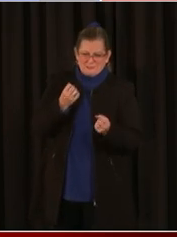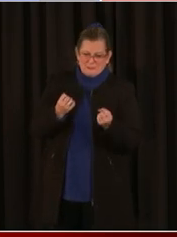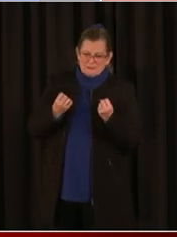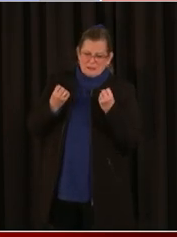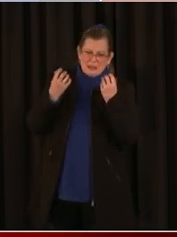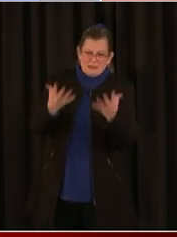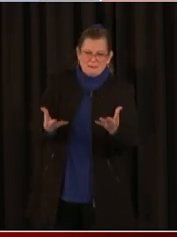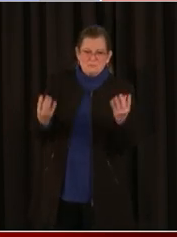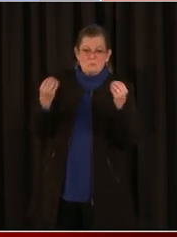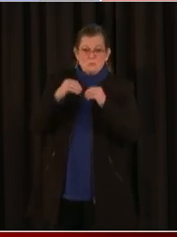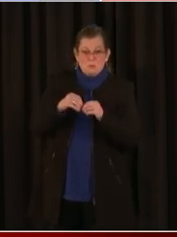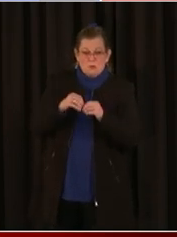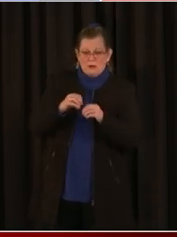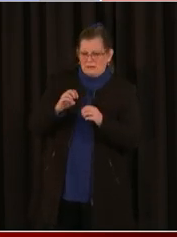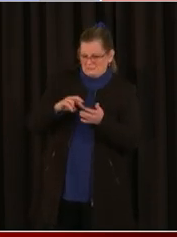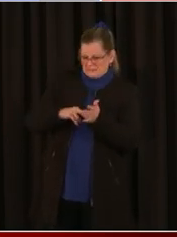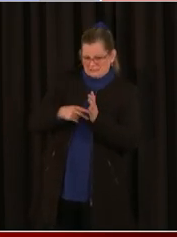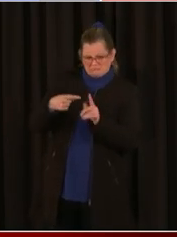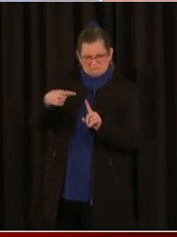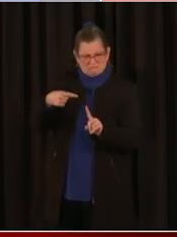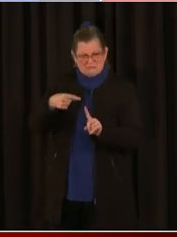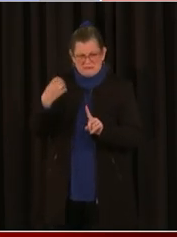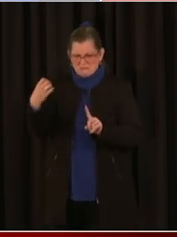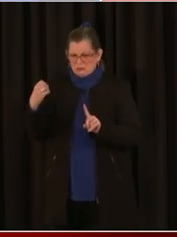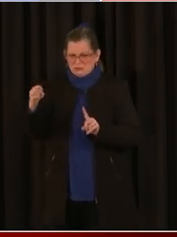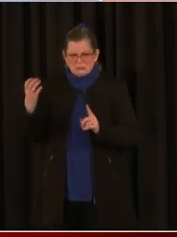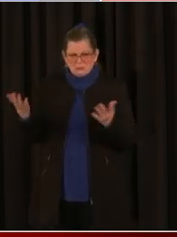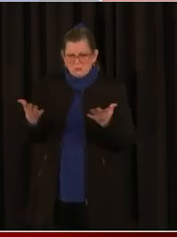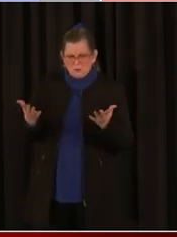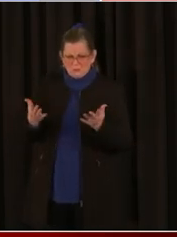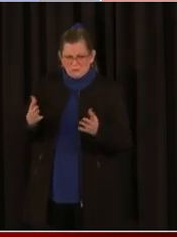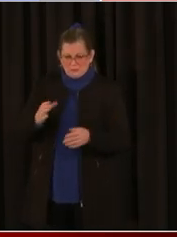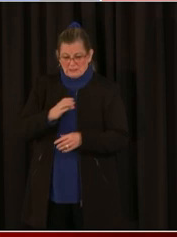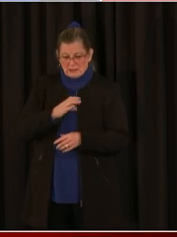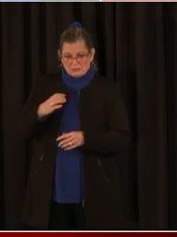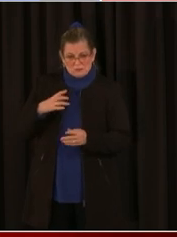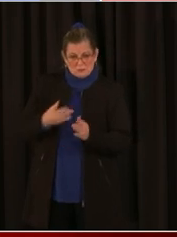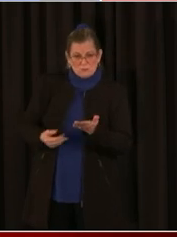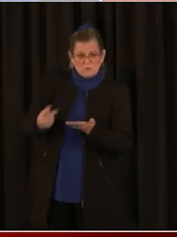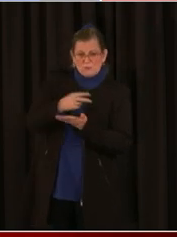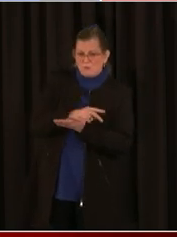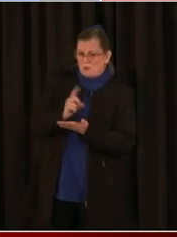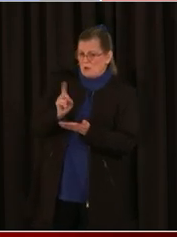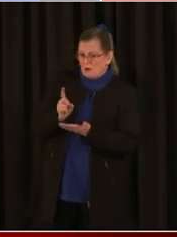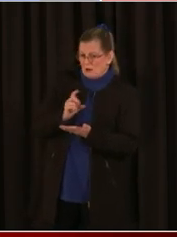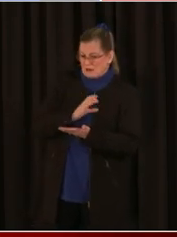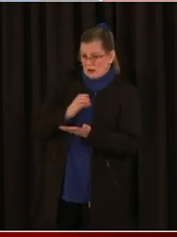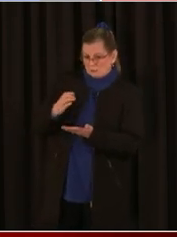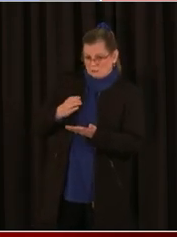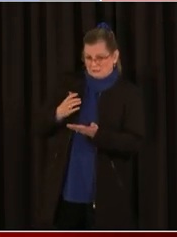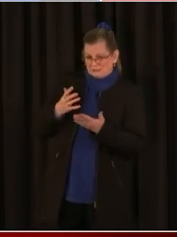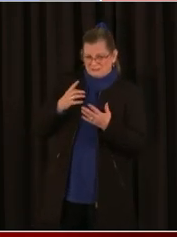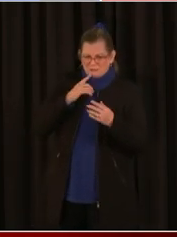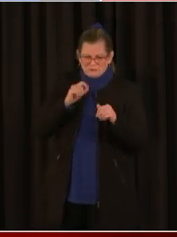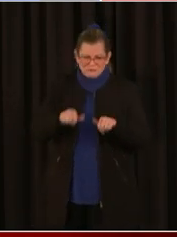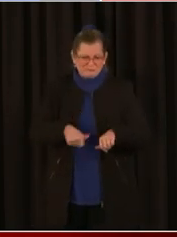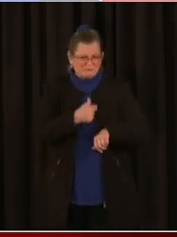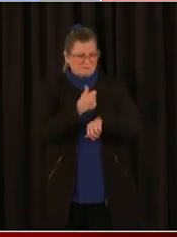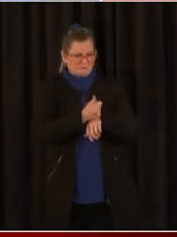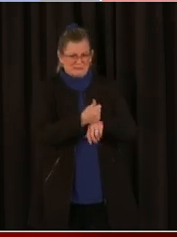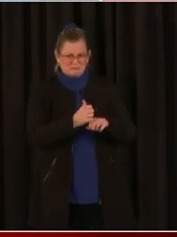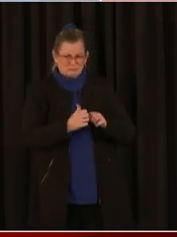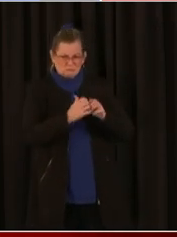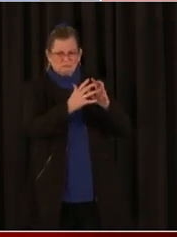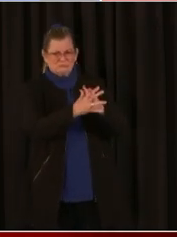these emergencies over the next couple of months. A congressional review emergency is where the council is trying to implement